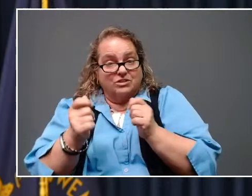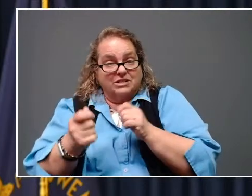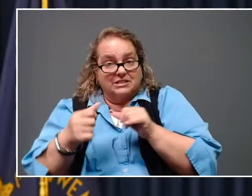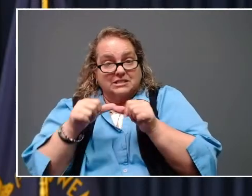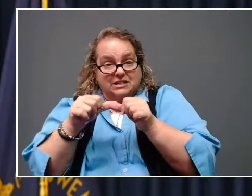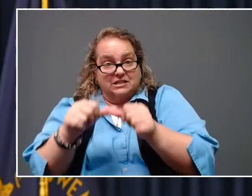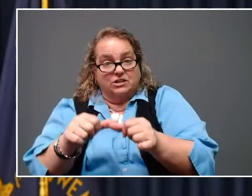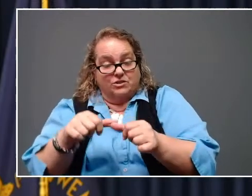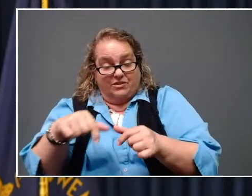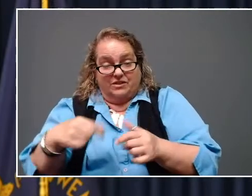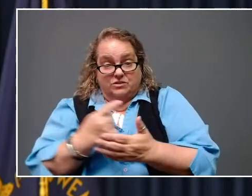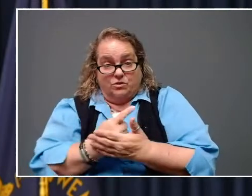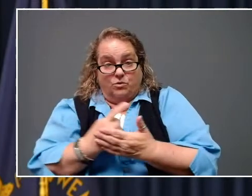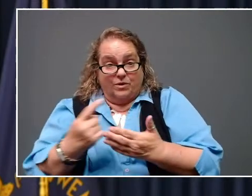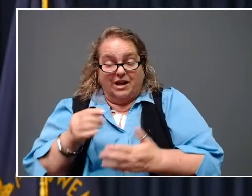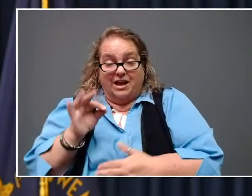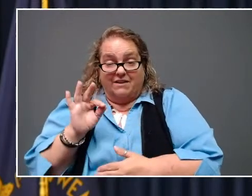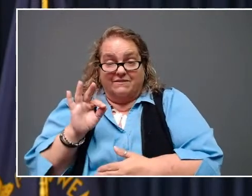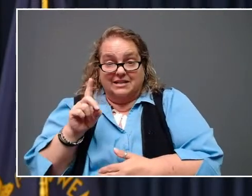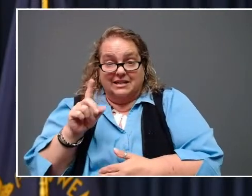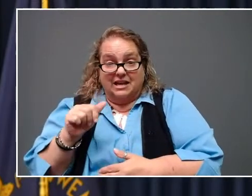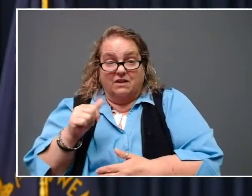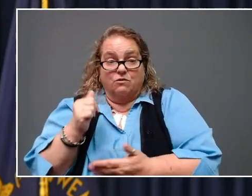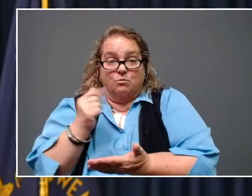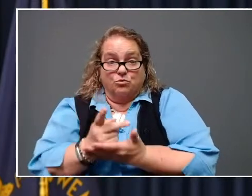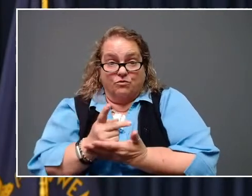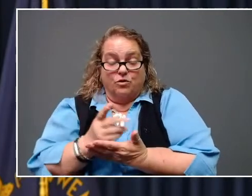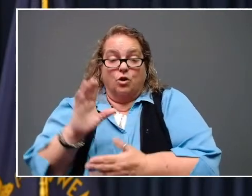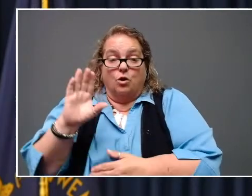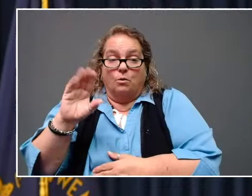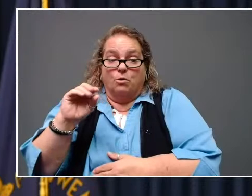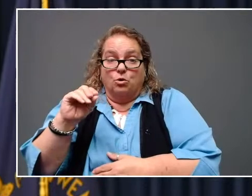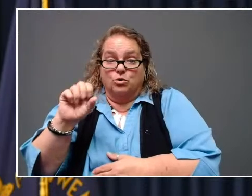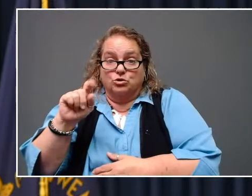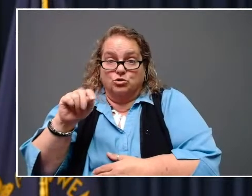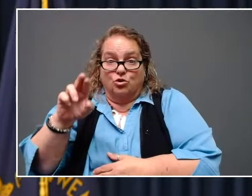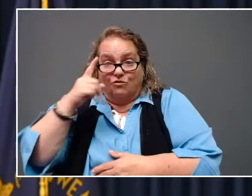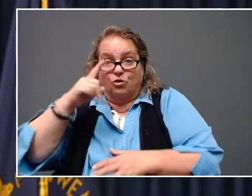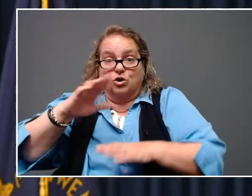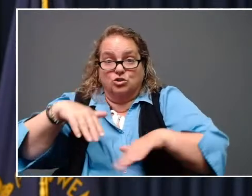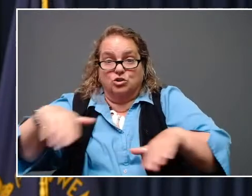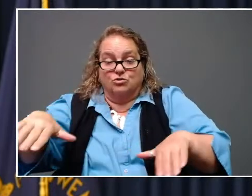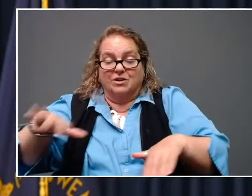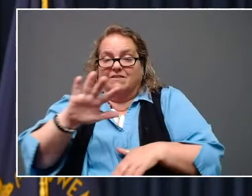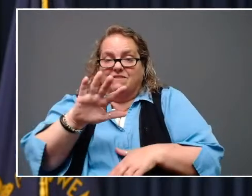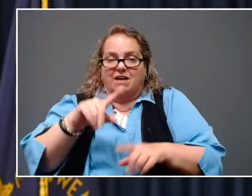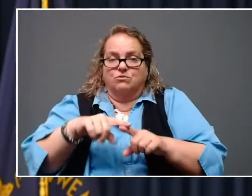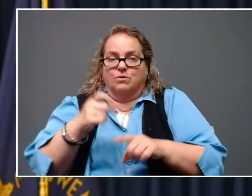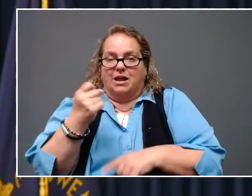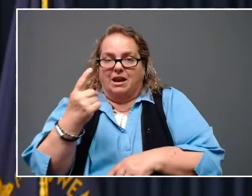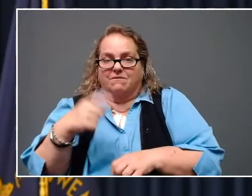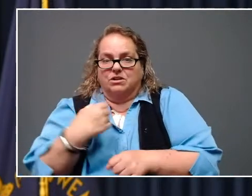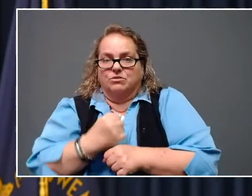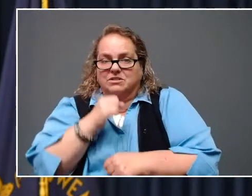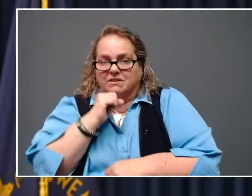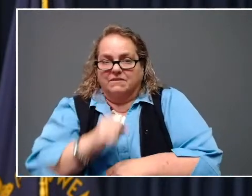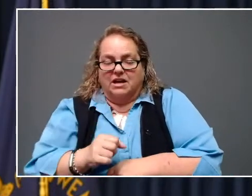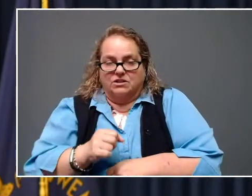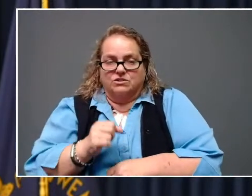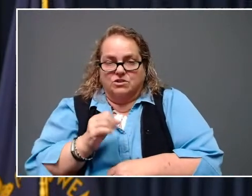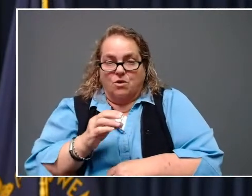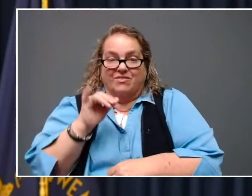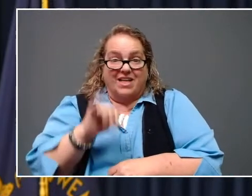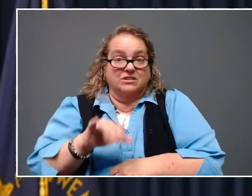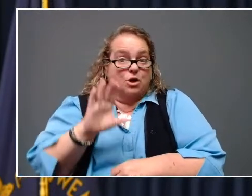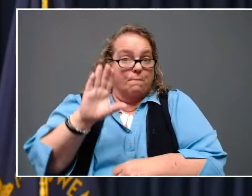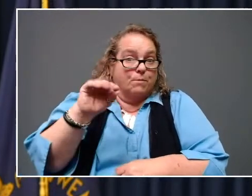this week, the FDA has approved a booster for children 5 to 11 years of age. So that is a booster for children 5